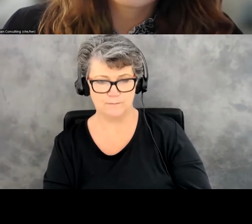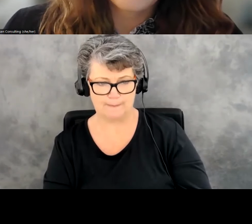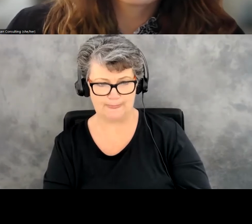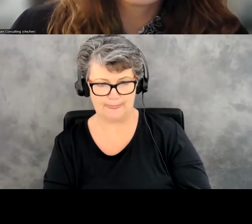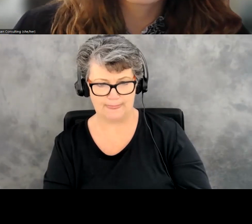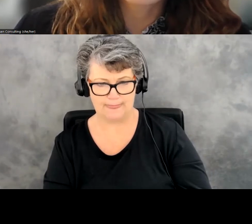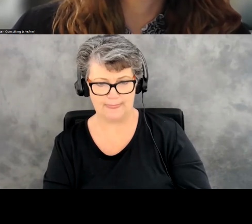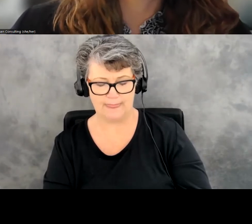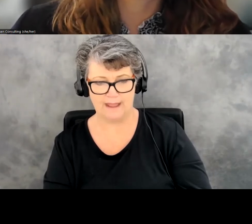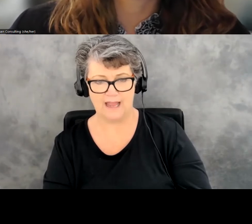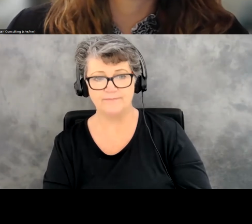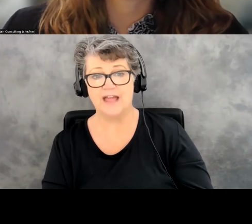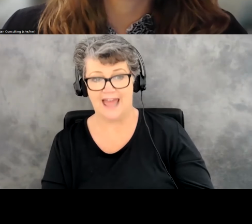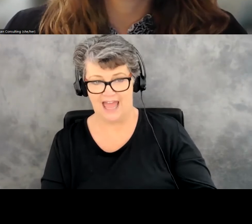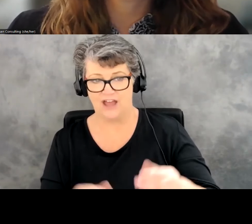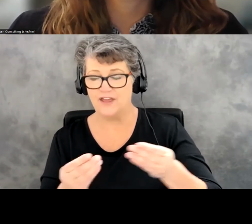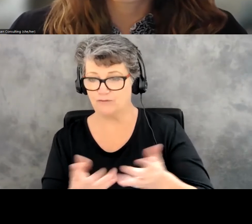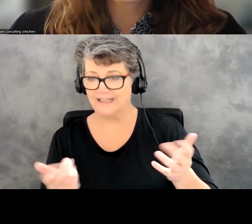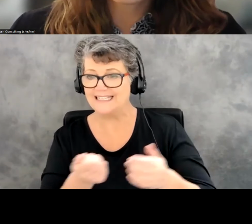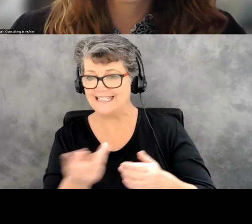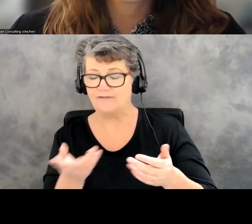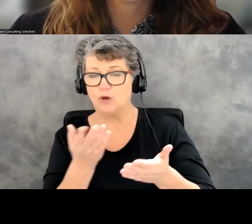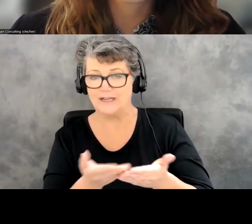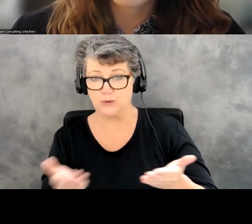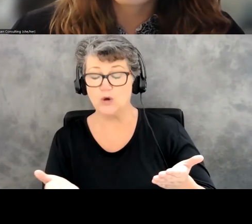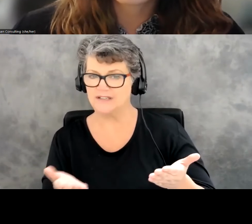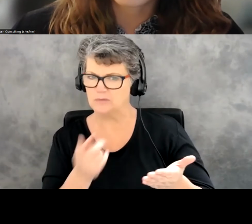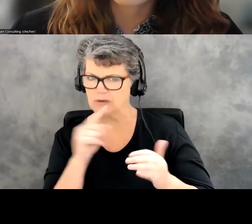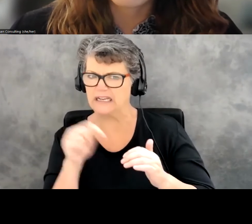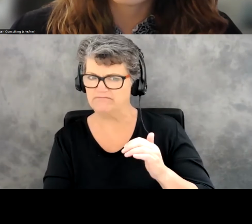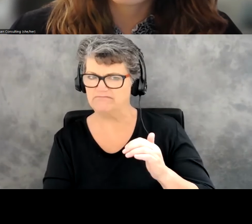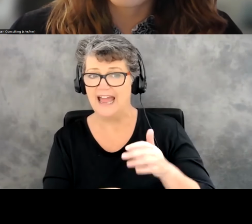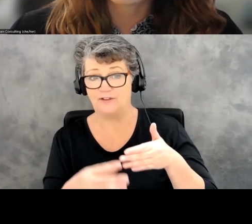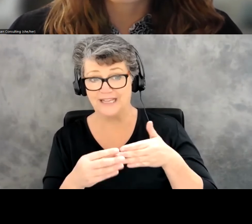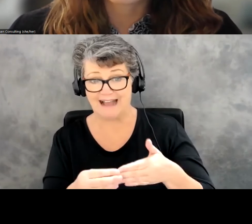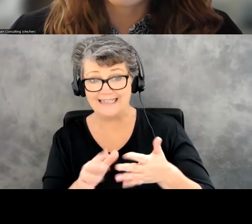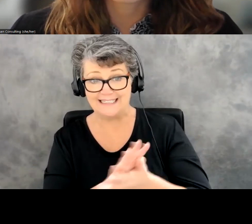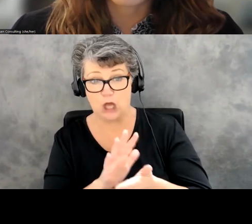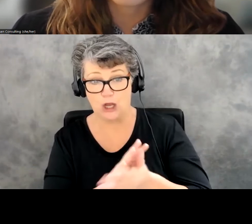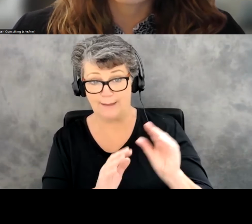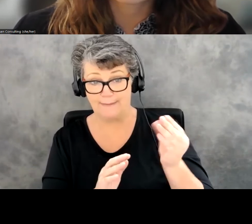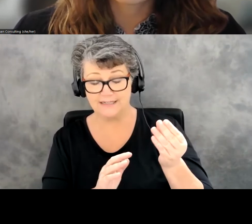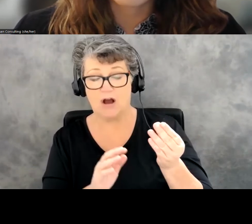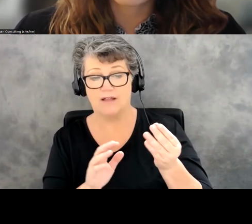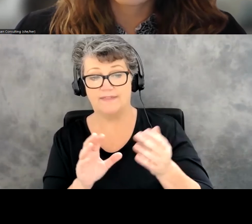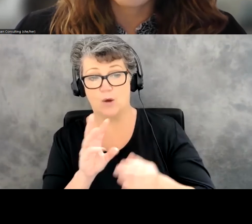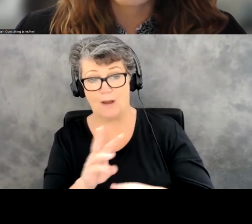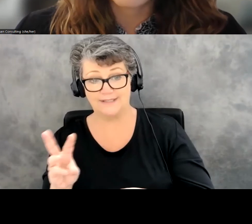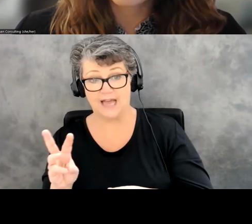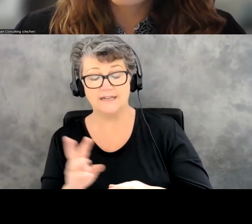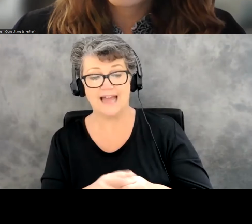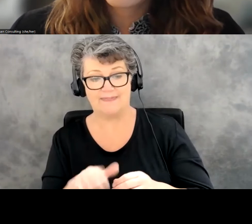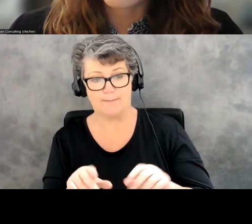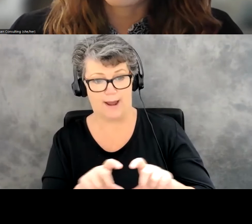So they have released several resources that are pretty thorough. There is a guidance document at the website that is provided at the